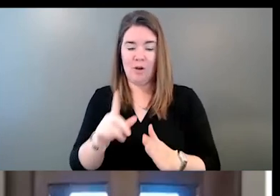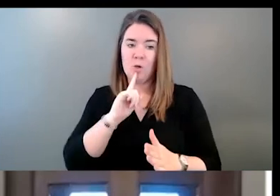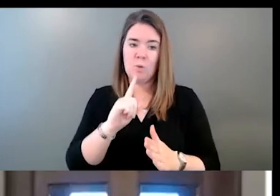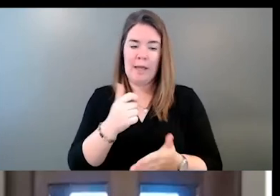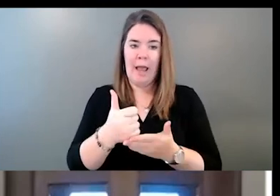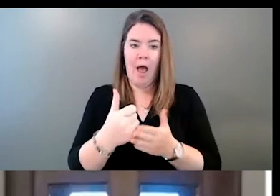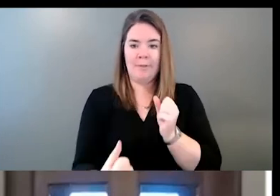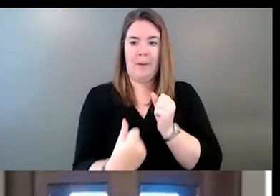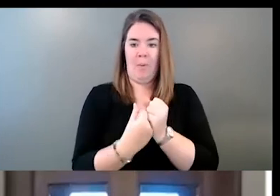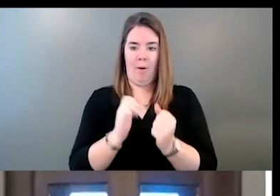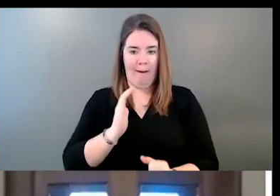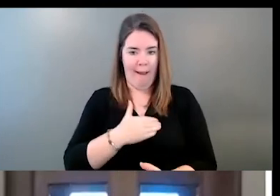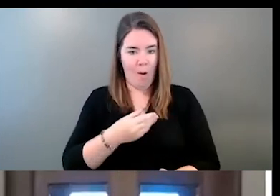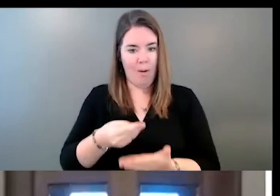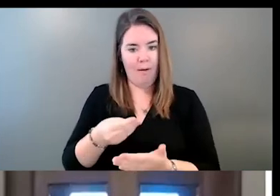Thank you.